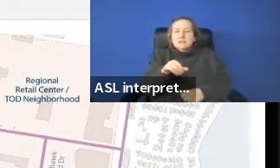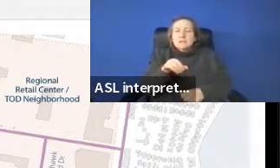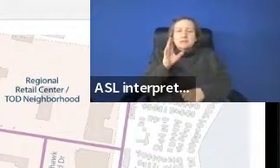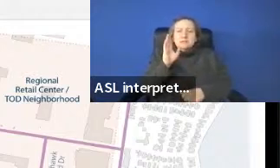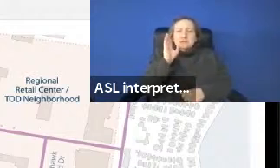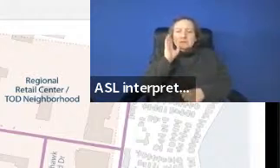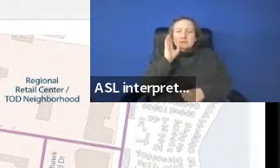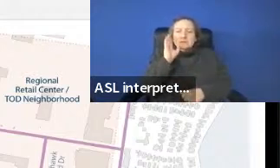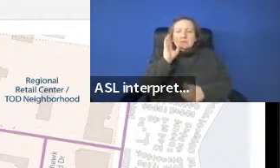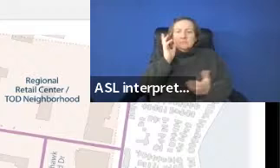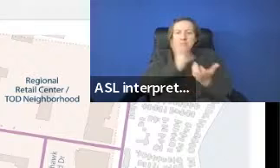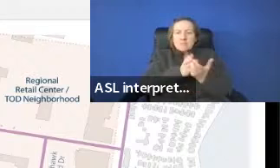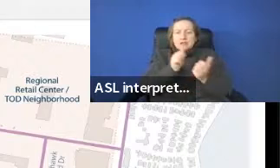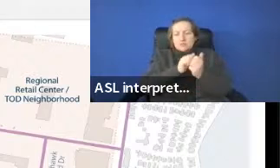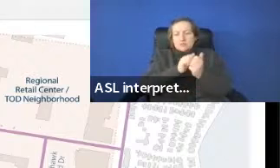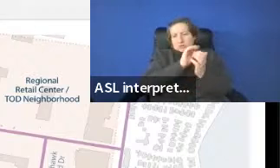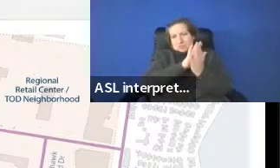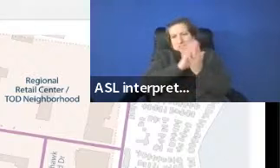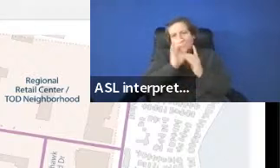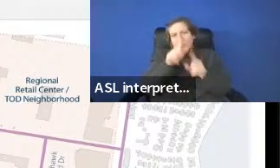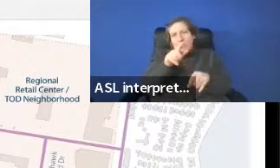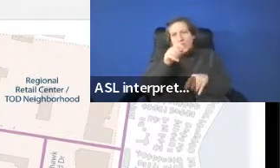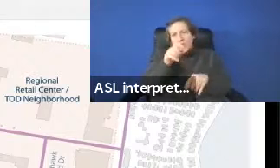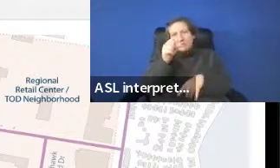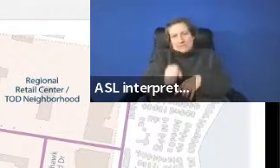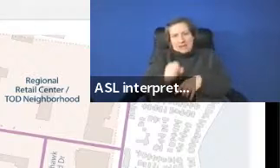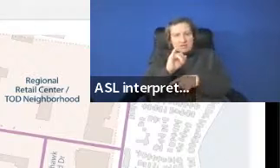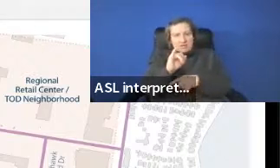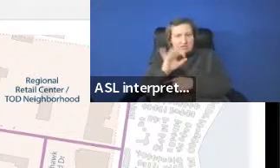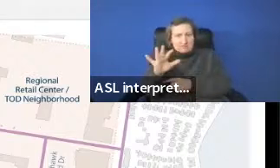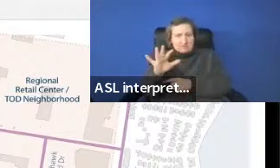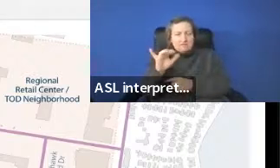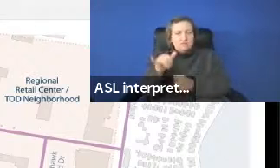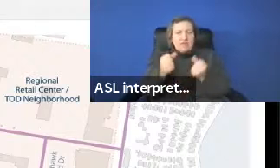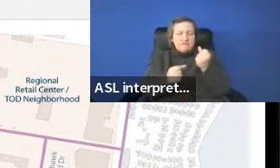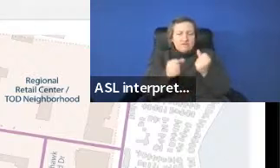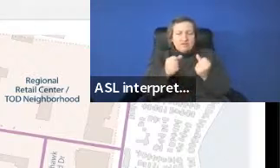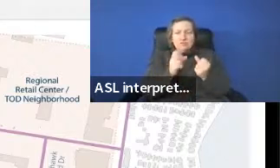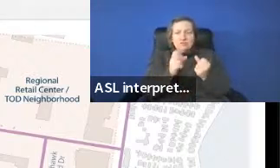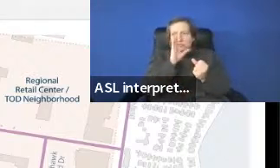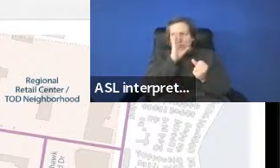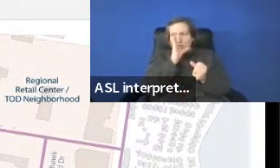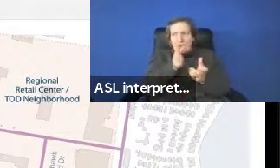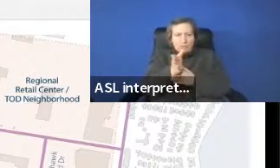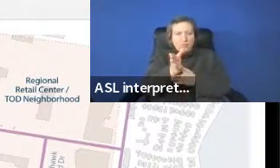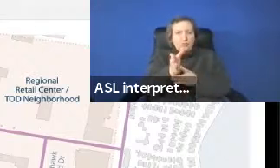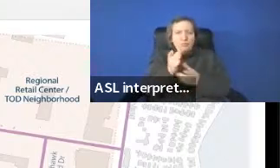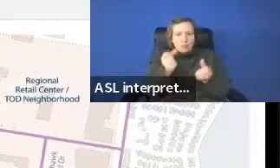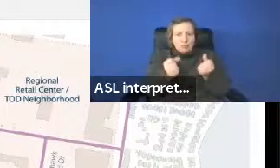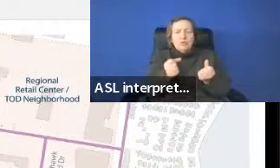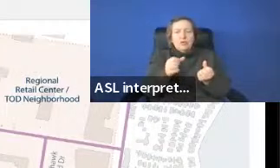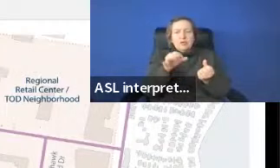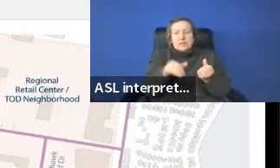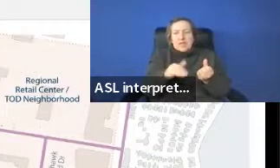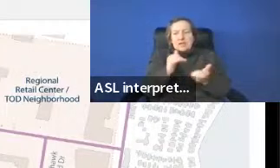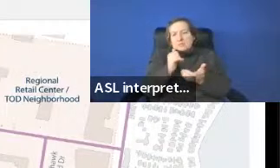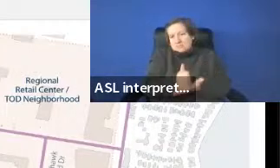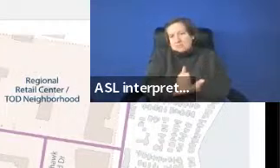align with traffic going to southbound I-5. So those vehicles just go straight through an intersection. That's helpful as